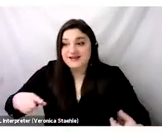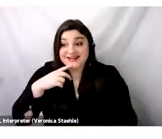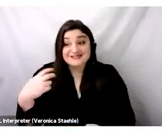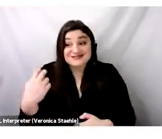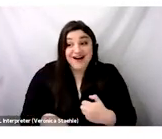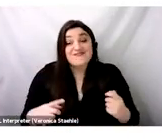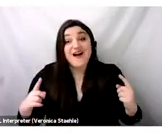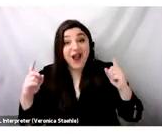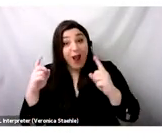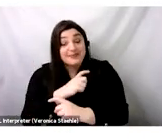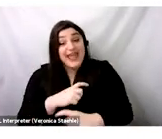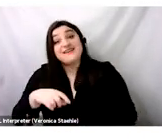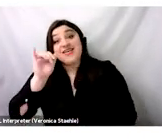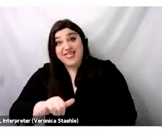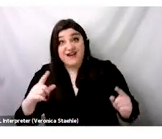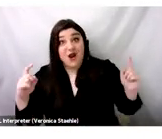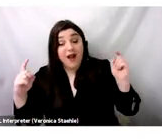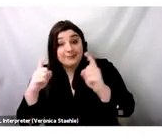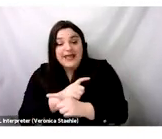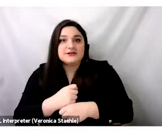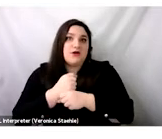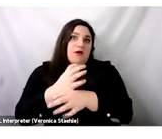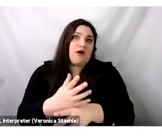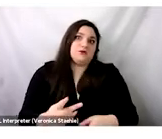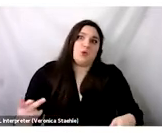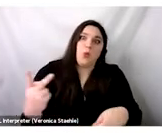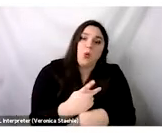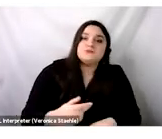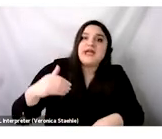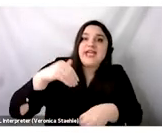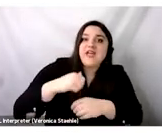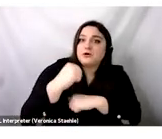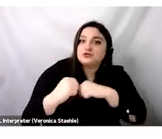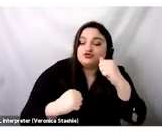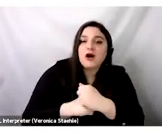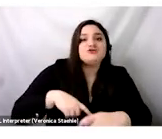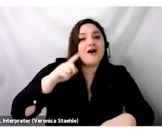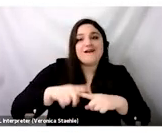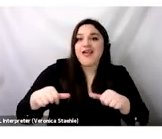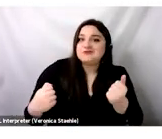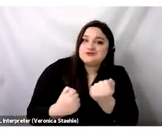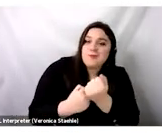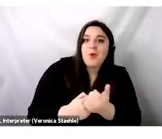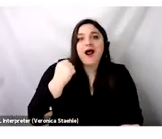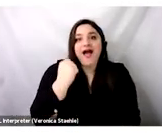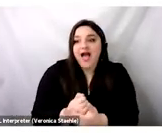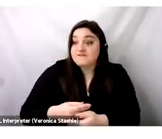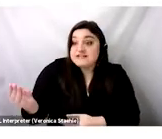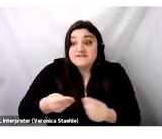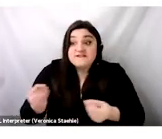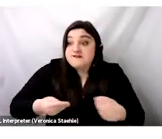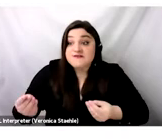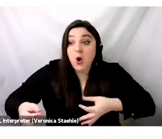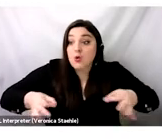leads to the lack of infrastructure that's available to take care of these plastics, hence why a lot of